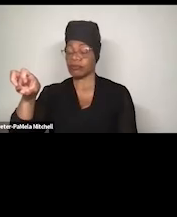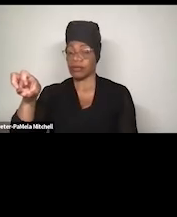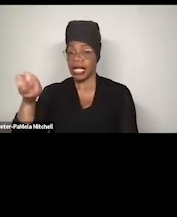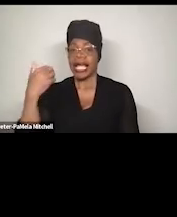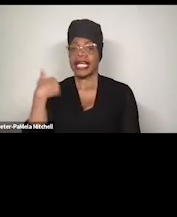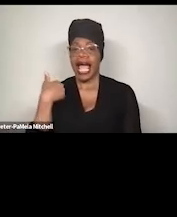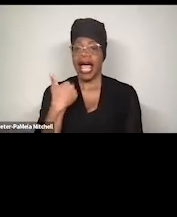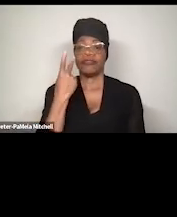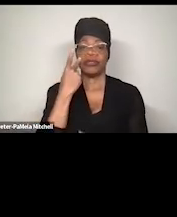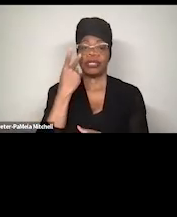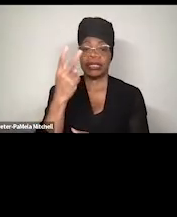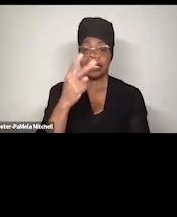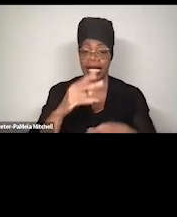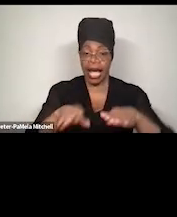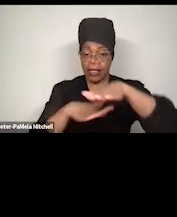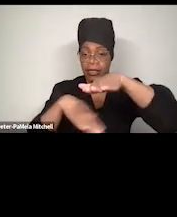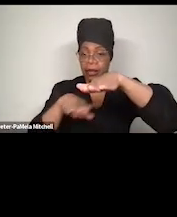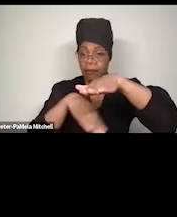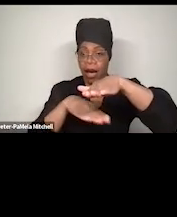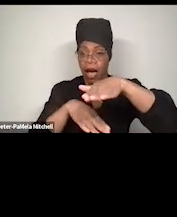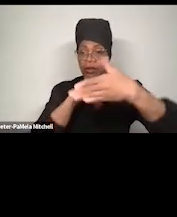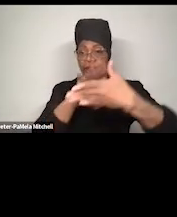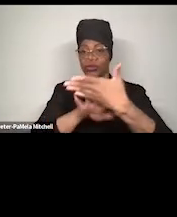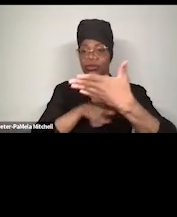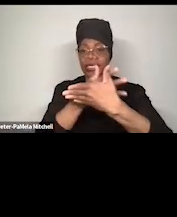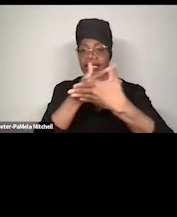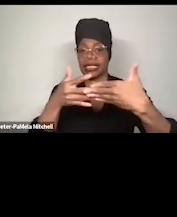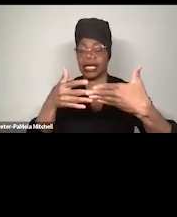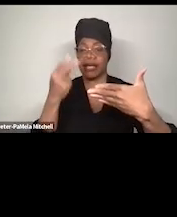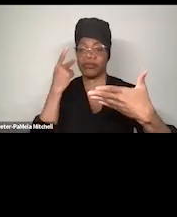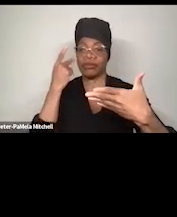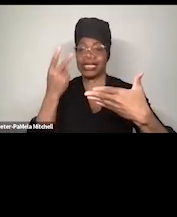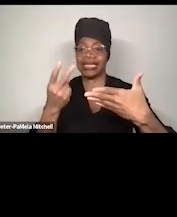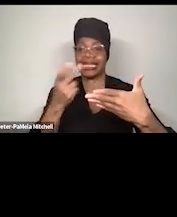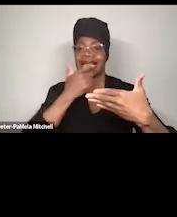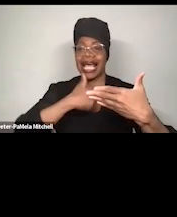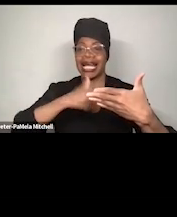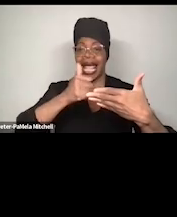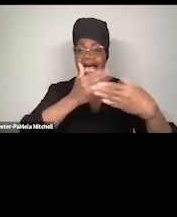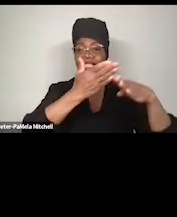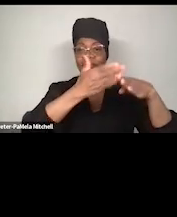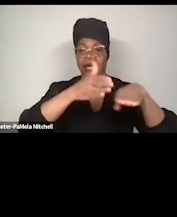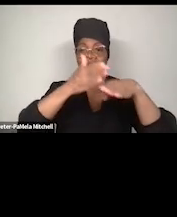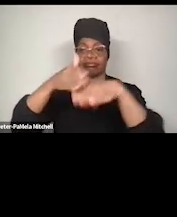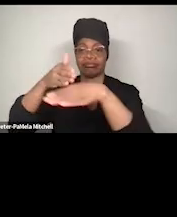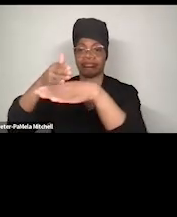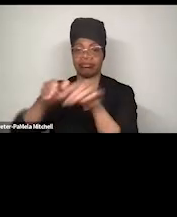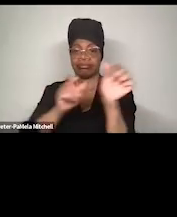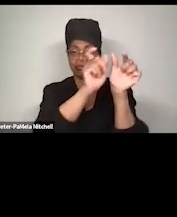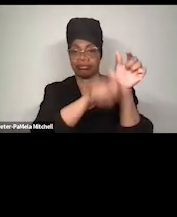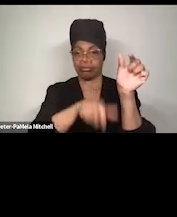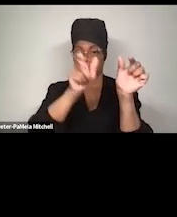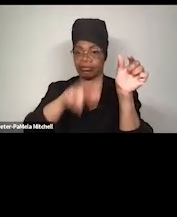some graphs here on the bottom looking at, there's a graph here on the bottom looking at kind of age breakdowns